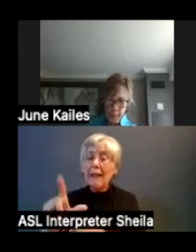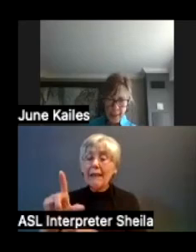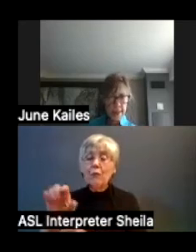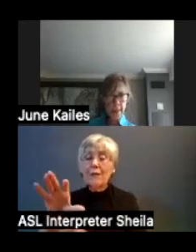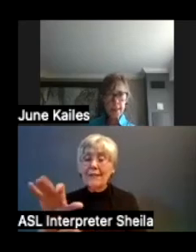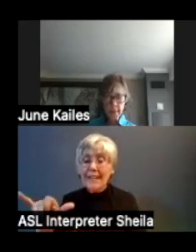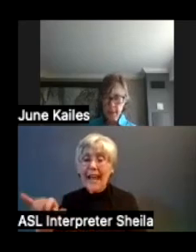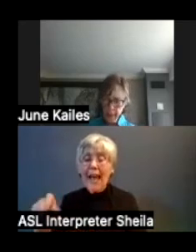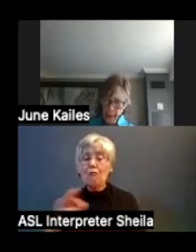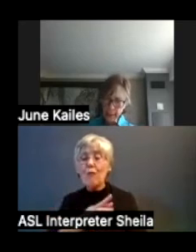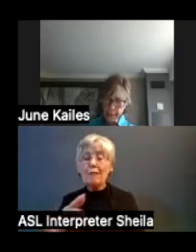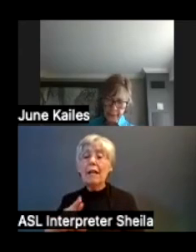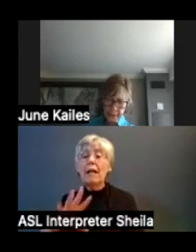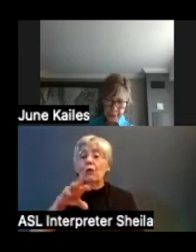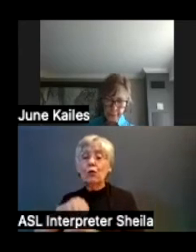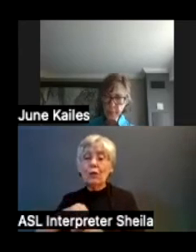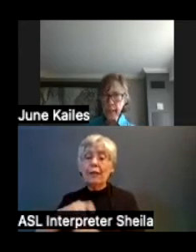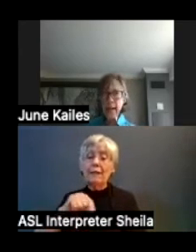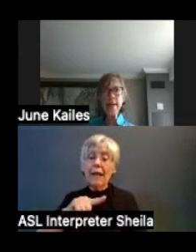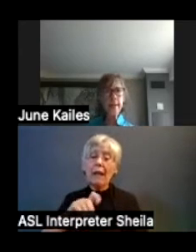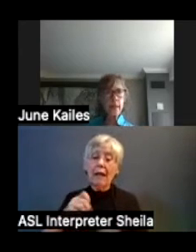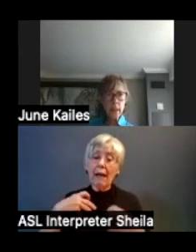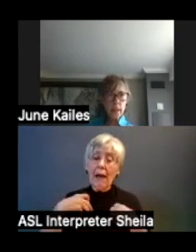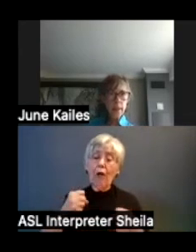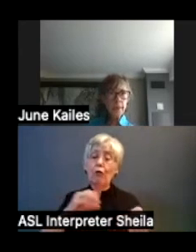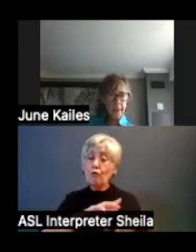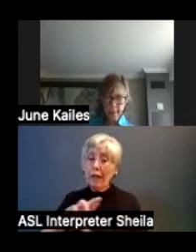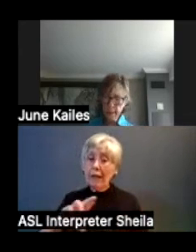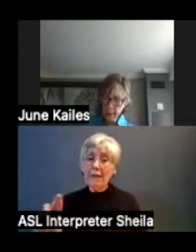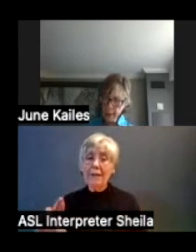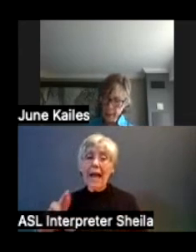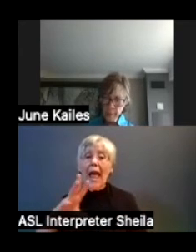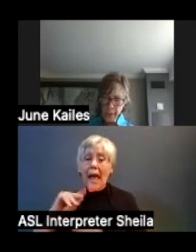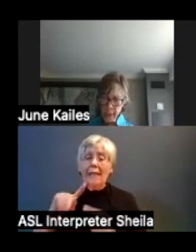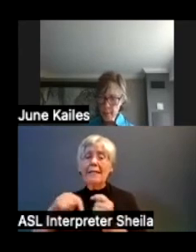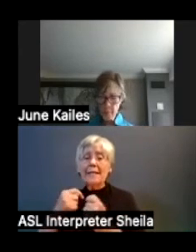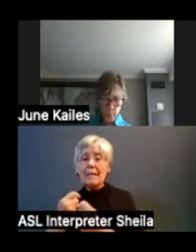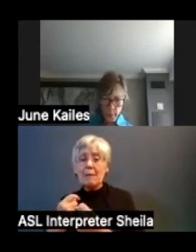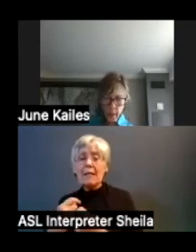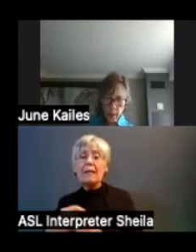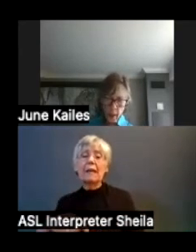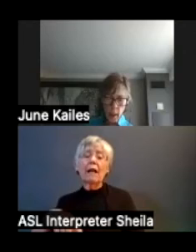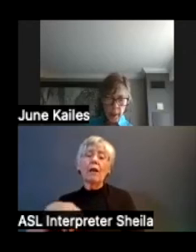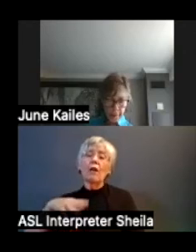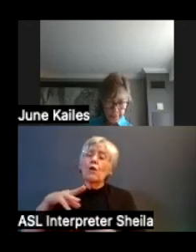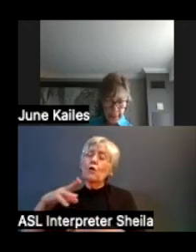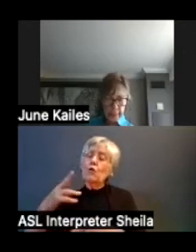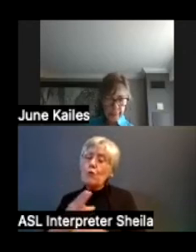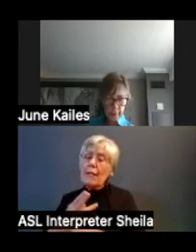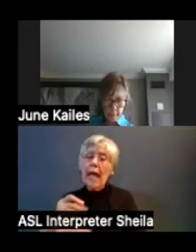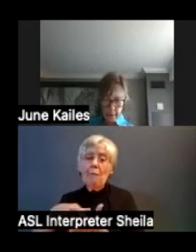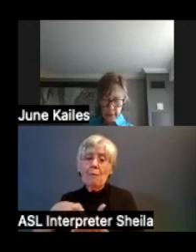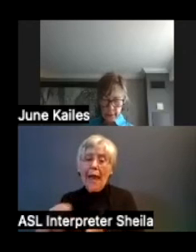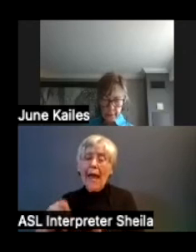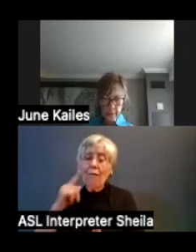telehealth readiness and assistance obtaining, using, and paying for